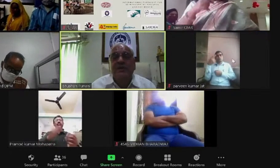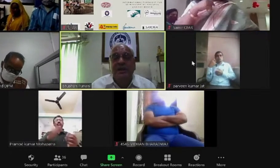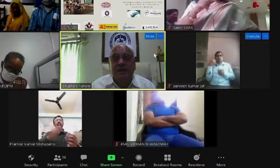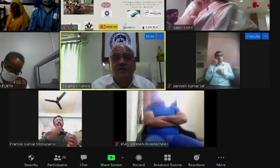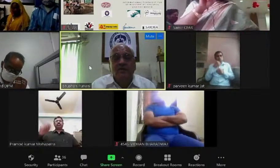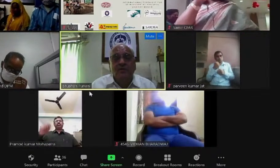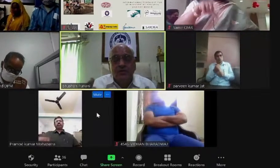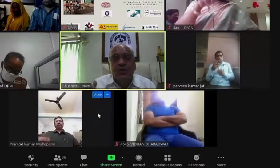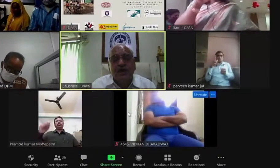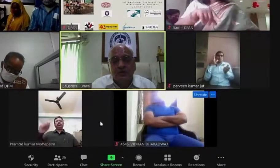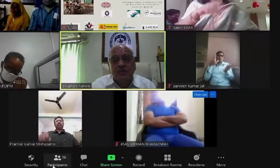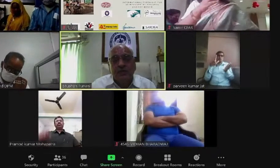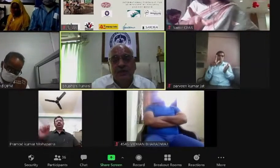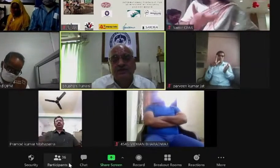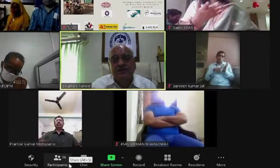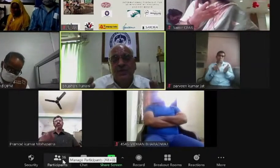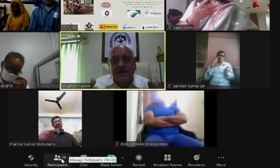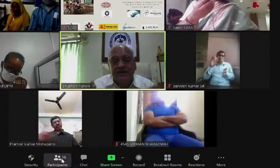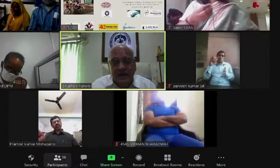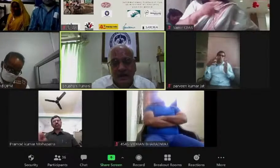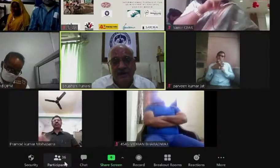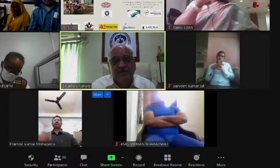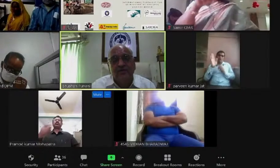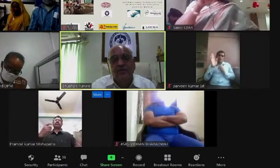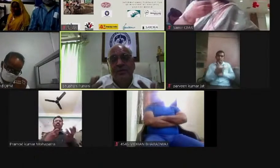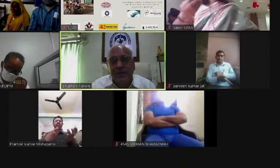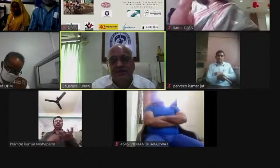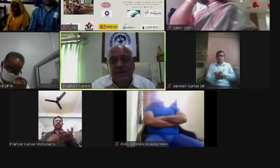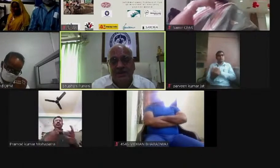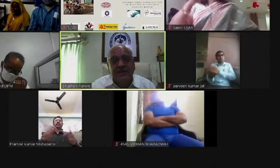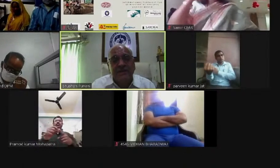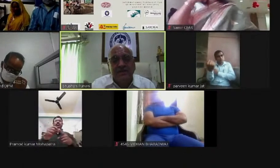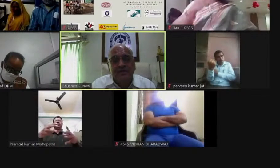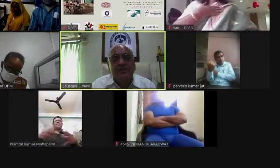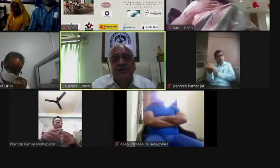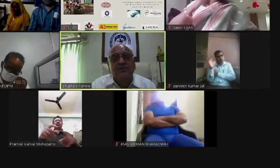I'm and legal platform that I'm trying to represent.